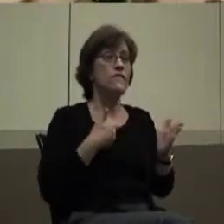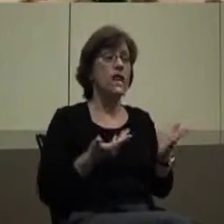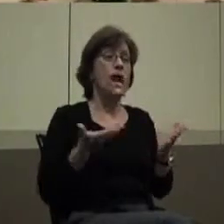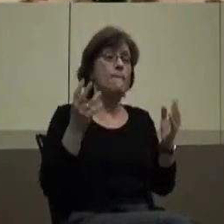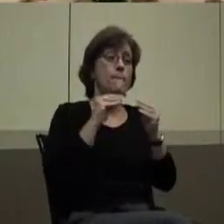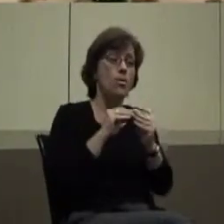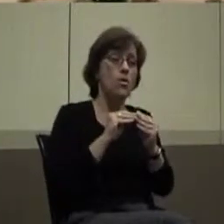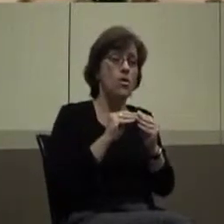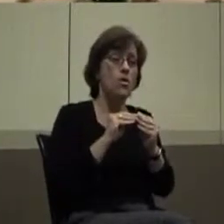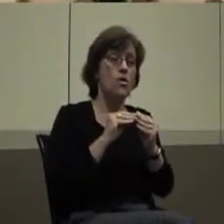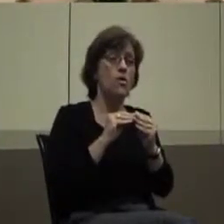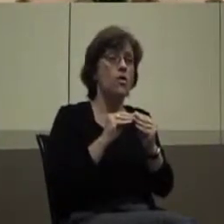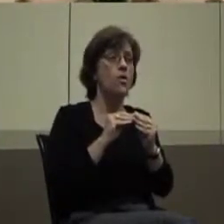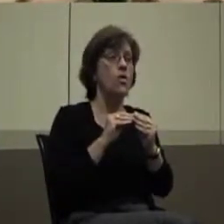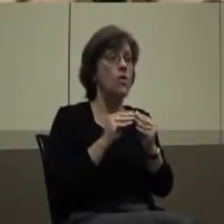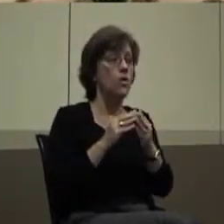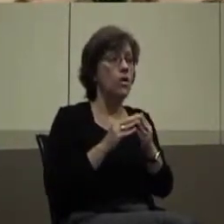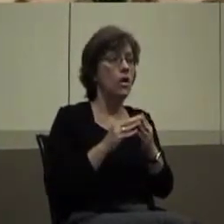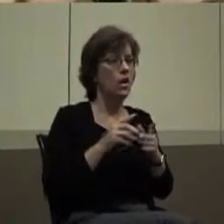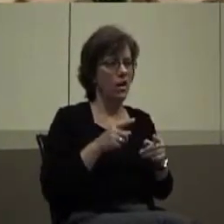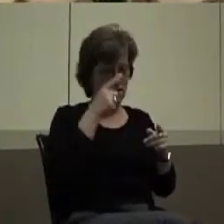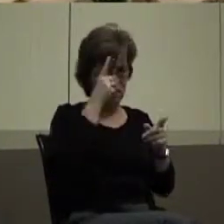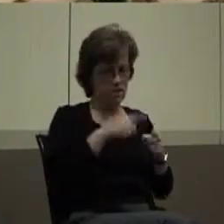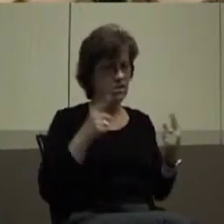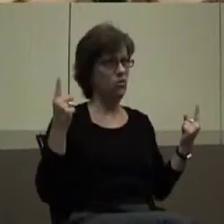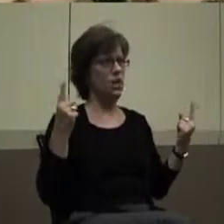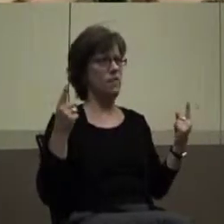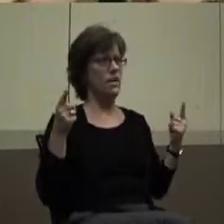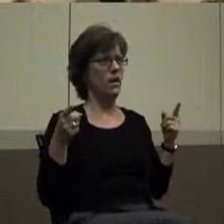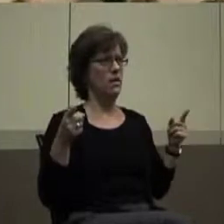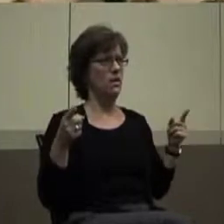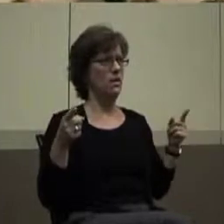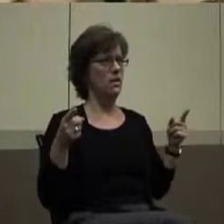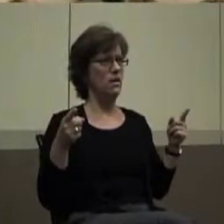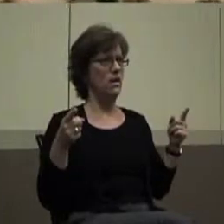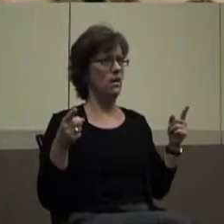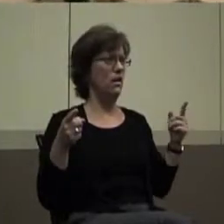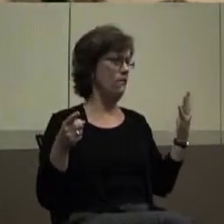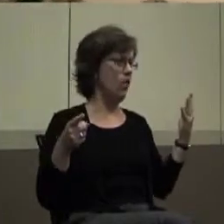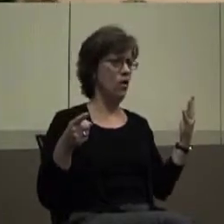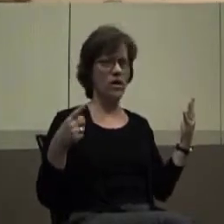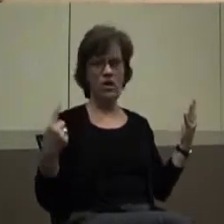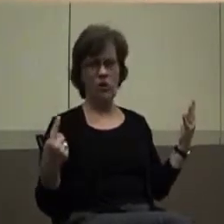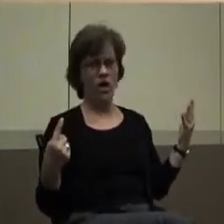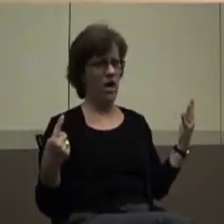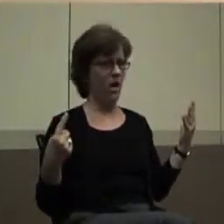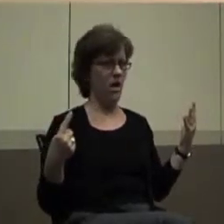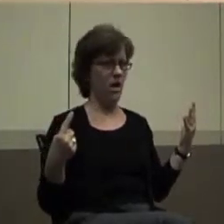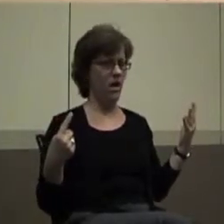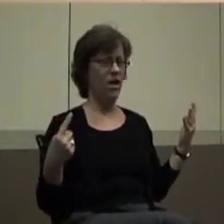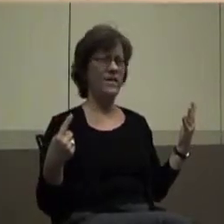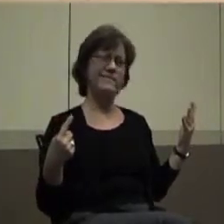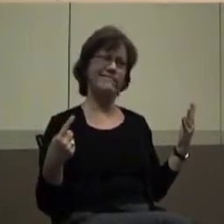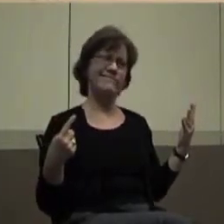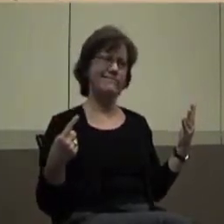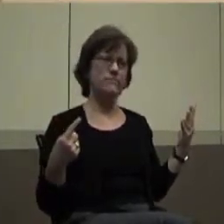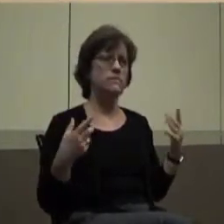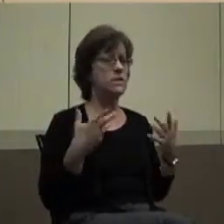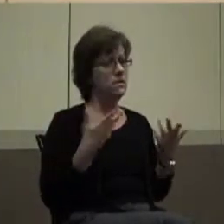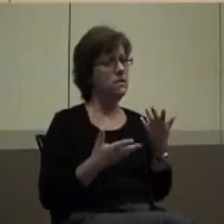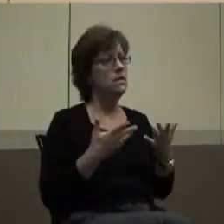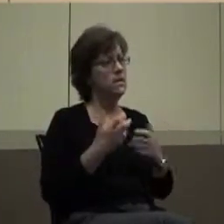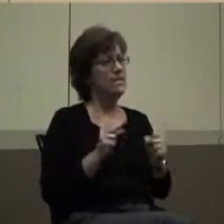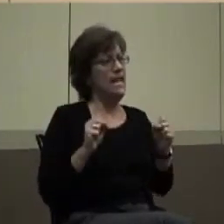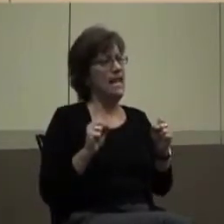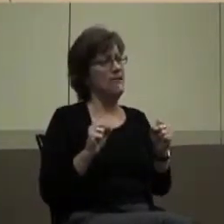more widespread disagreements than agreements, you could probably be safe to come to a conclusion